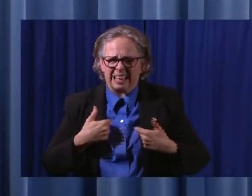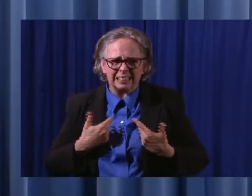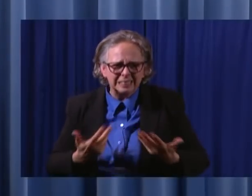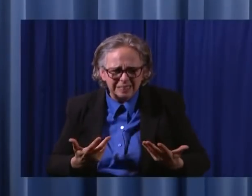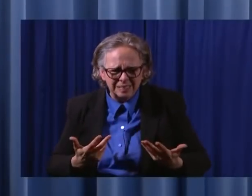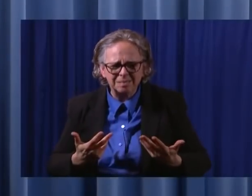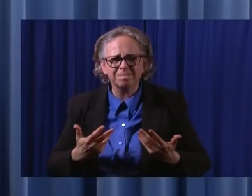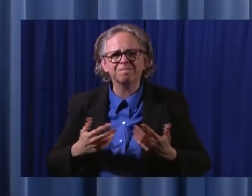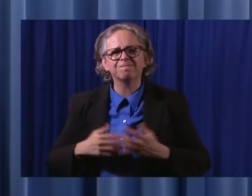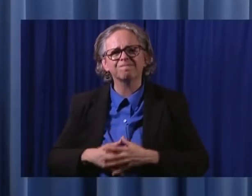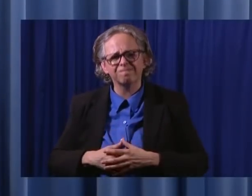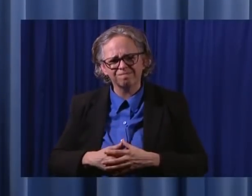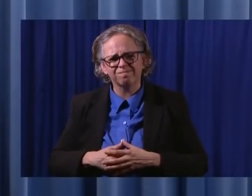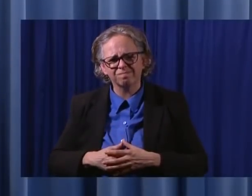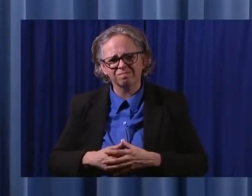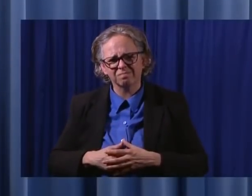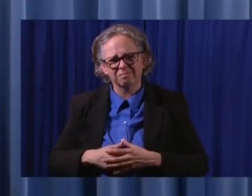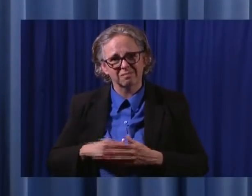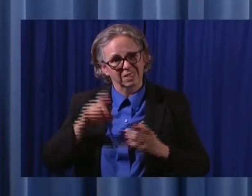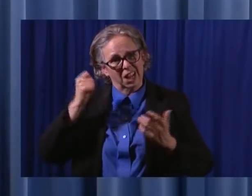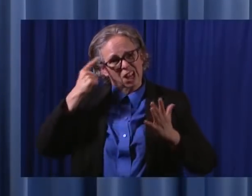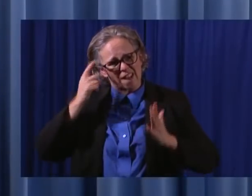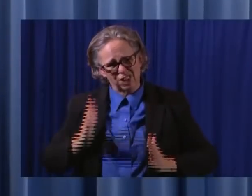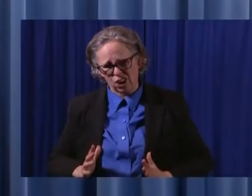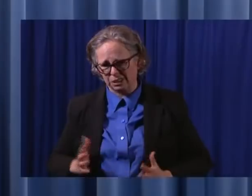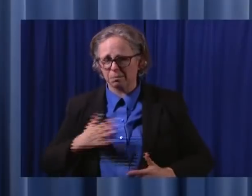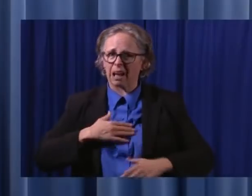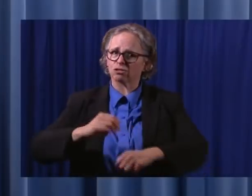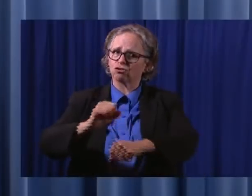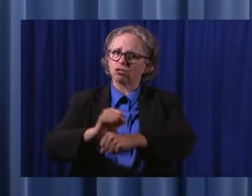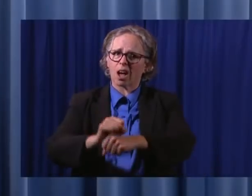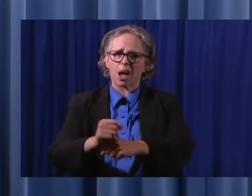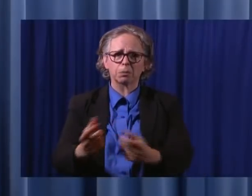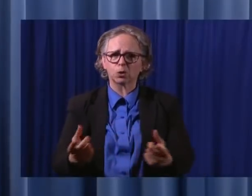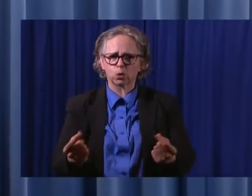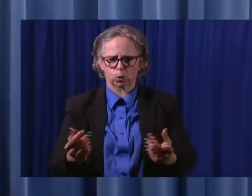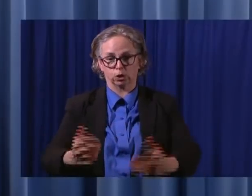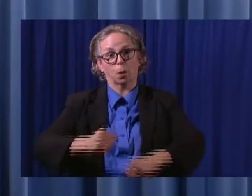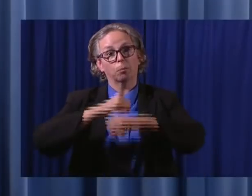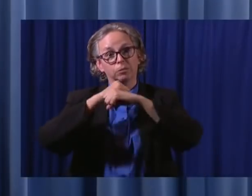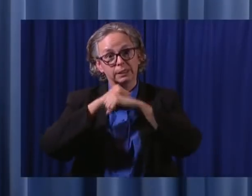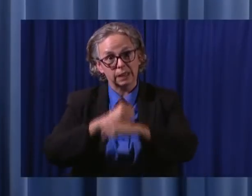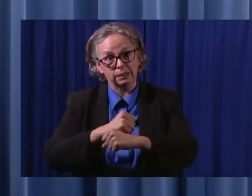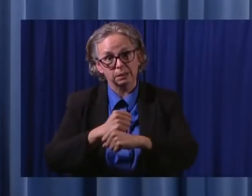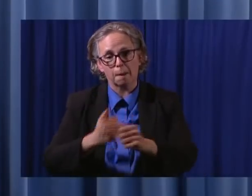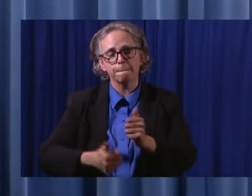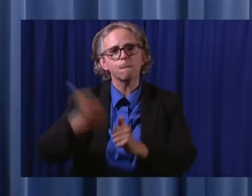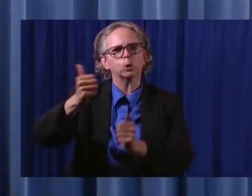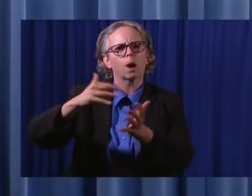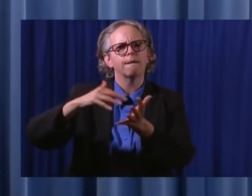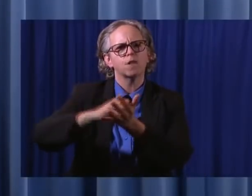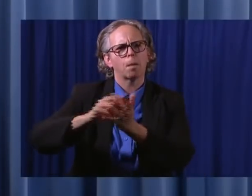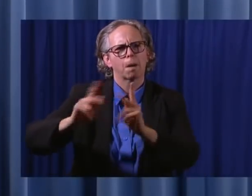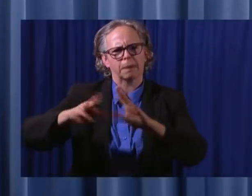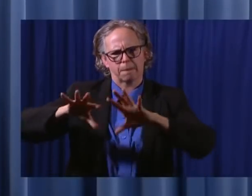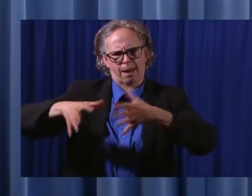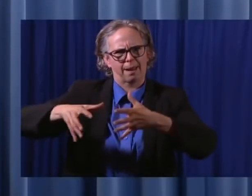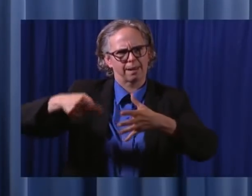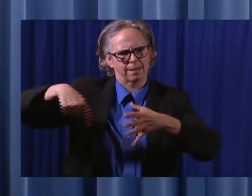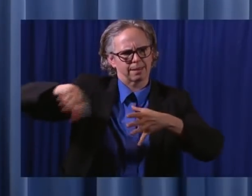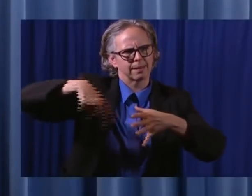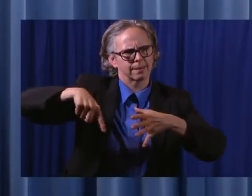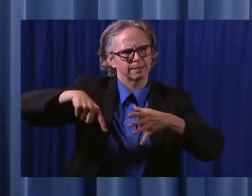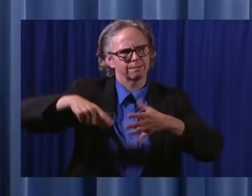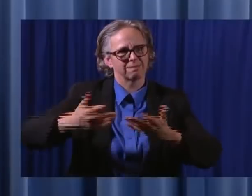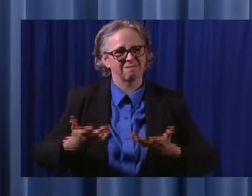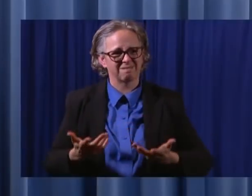is to do everything I can to protect the most vulnerable among us. Part of that job means putting measures in